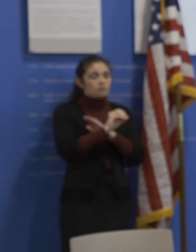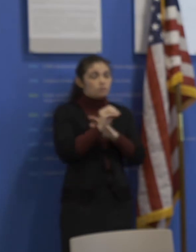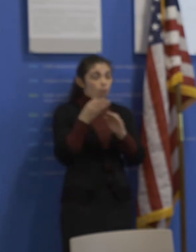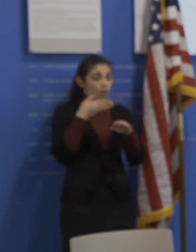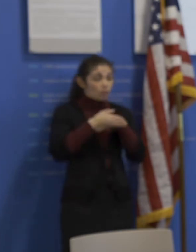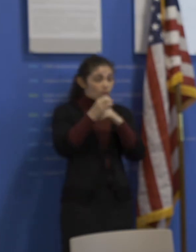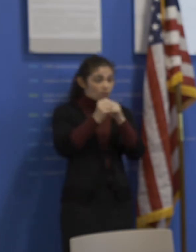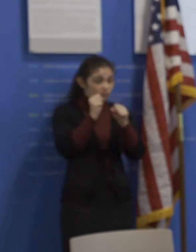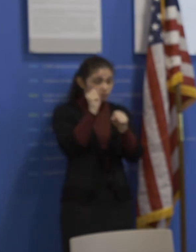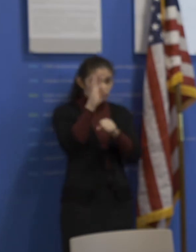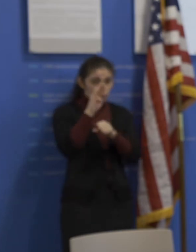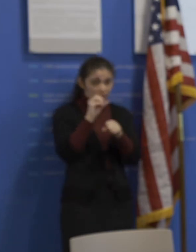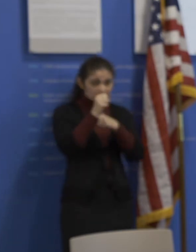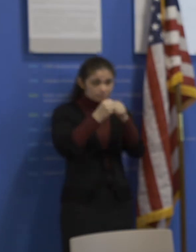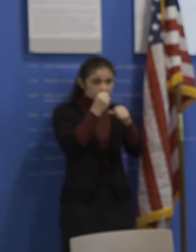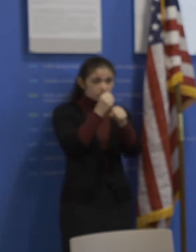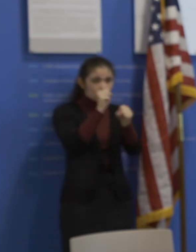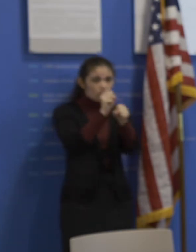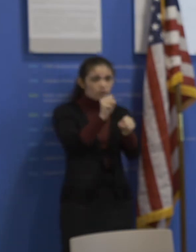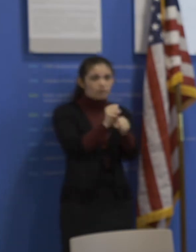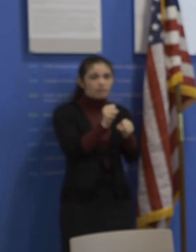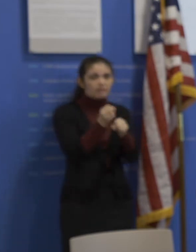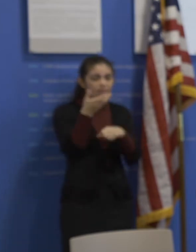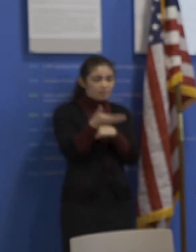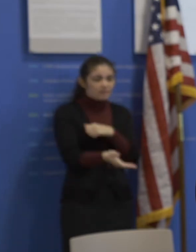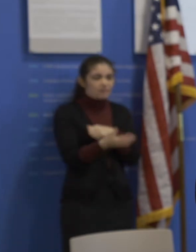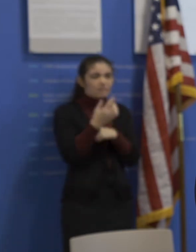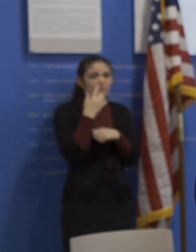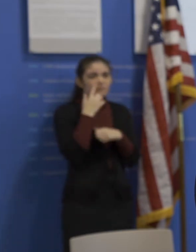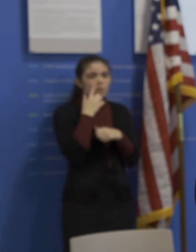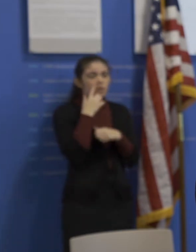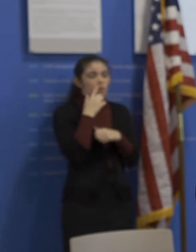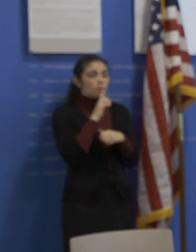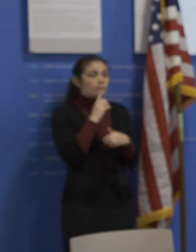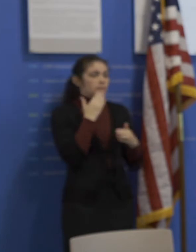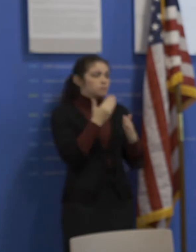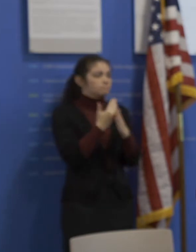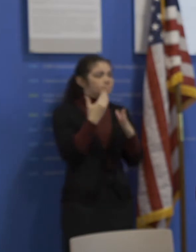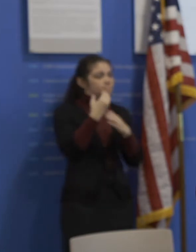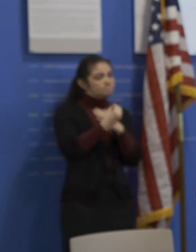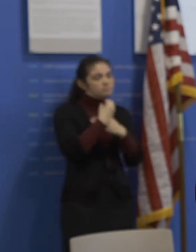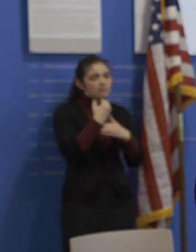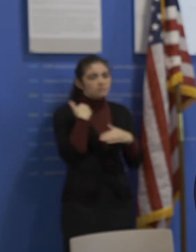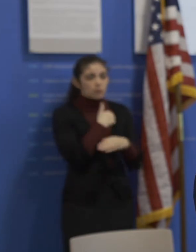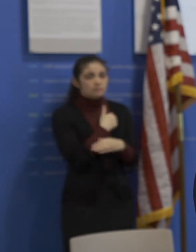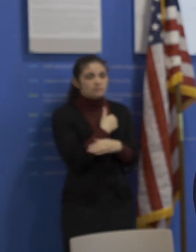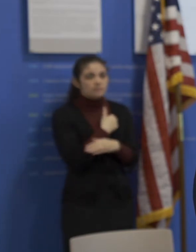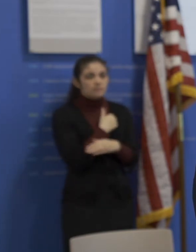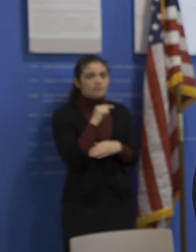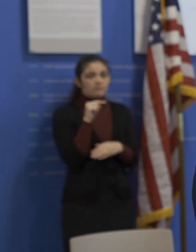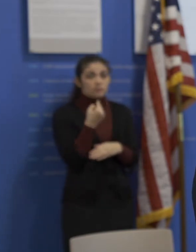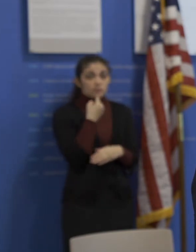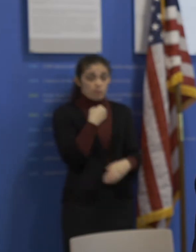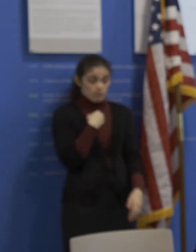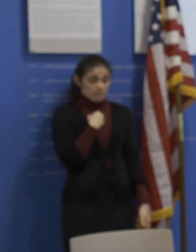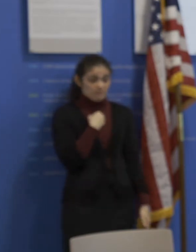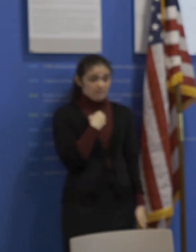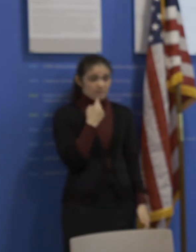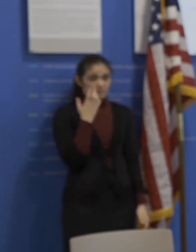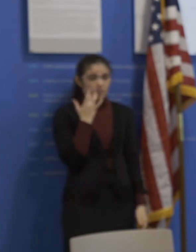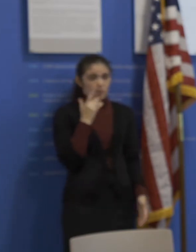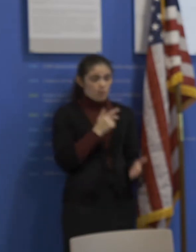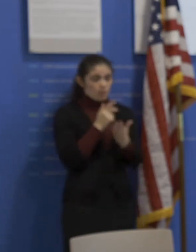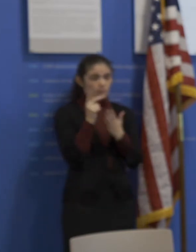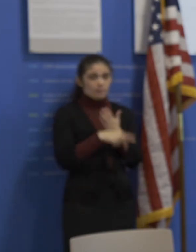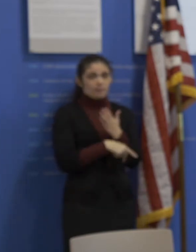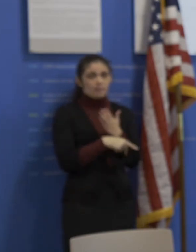40 years, and he's often there for sage advice for all of us. I will tell you first, he did tell us, because he has a